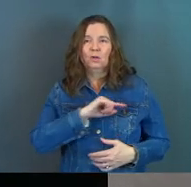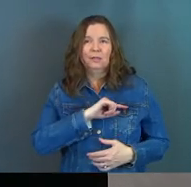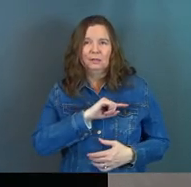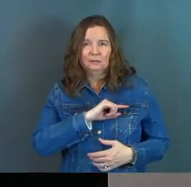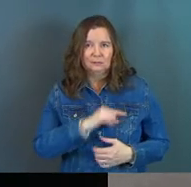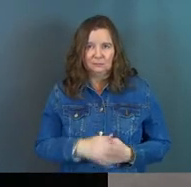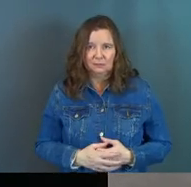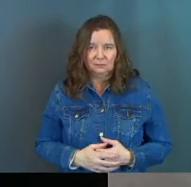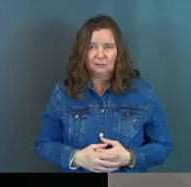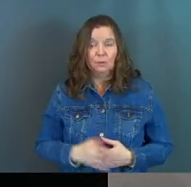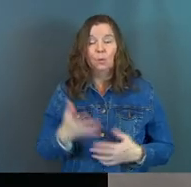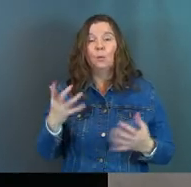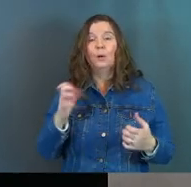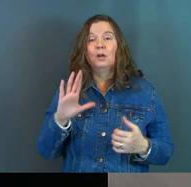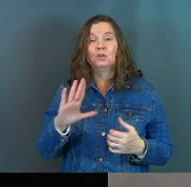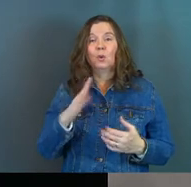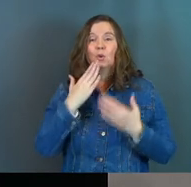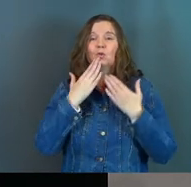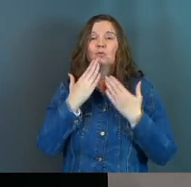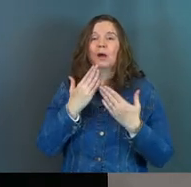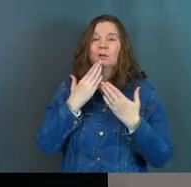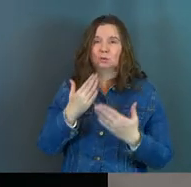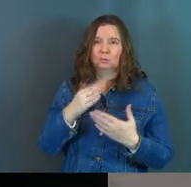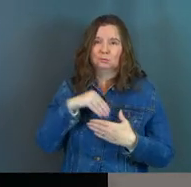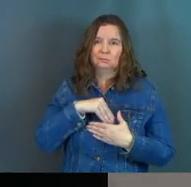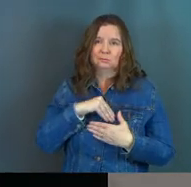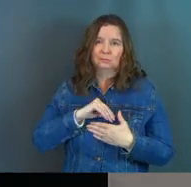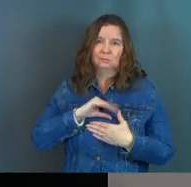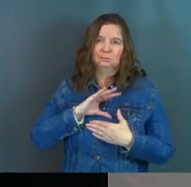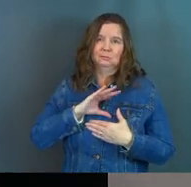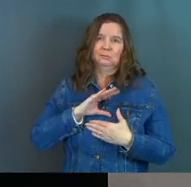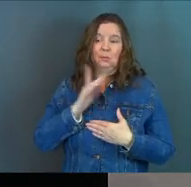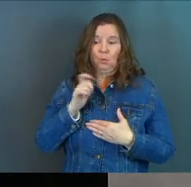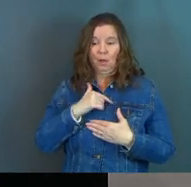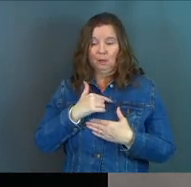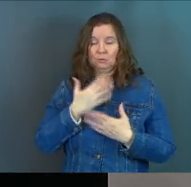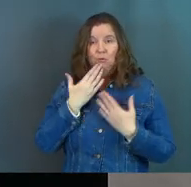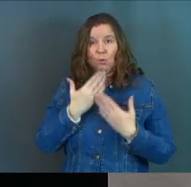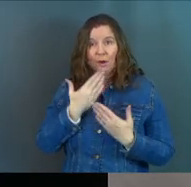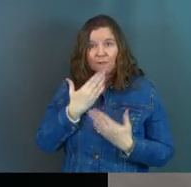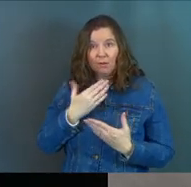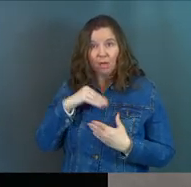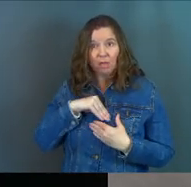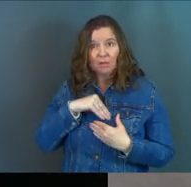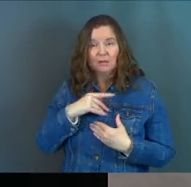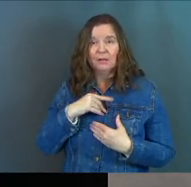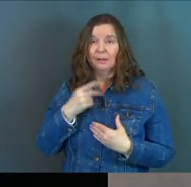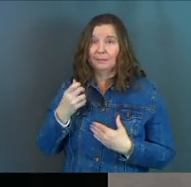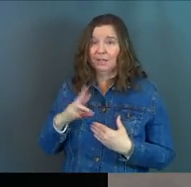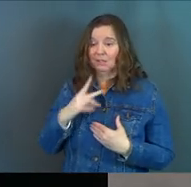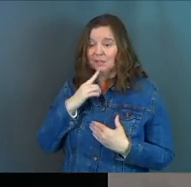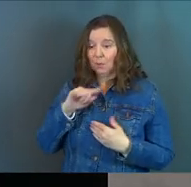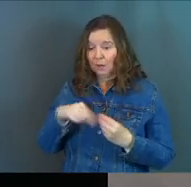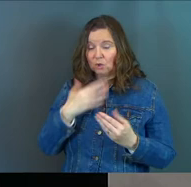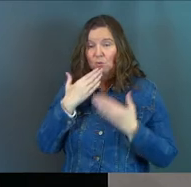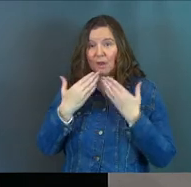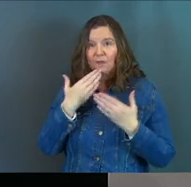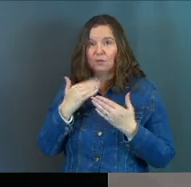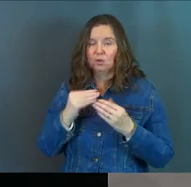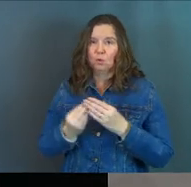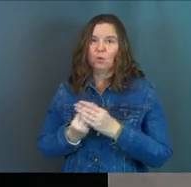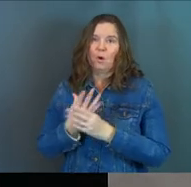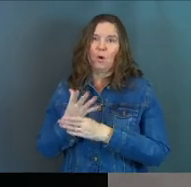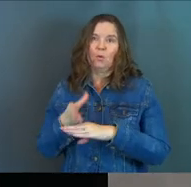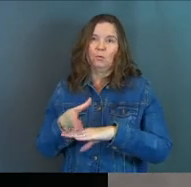guilt. What he wants is your gratitude. Because when you're grateful, that's what Peter tells us. When you're grateful, you